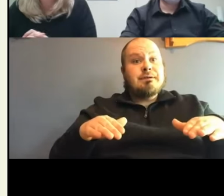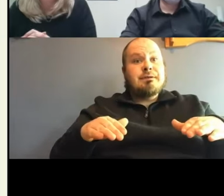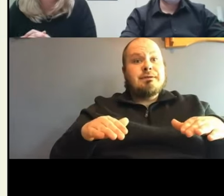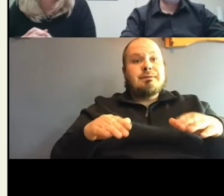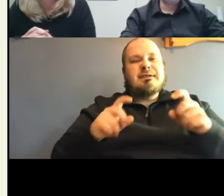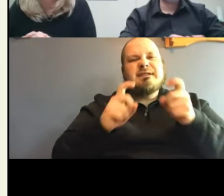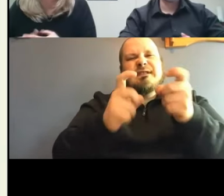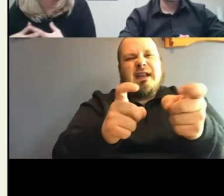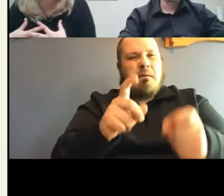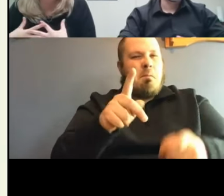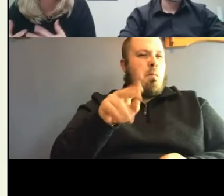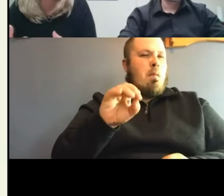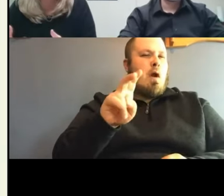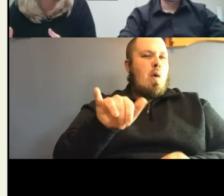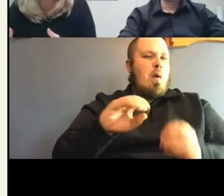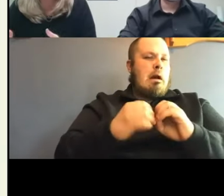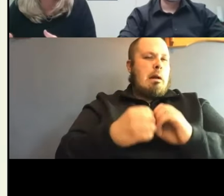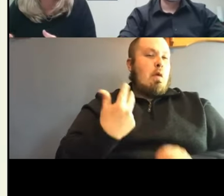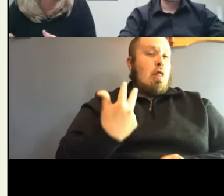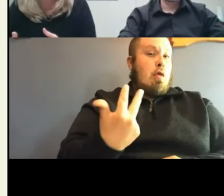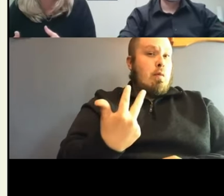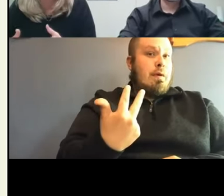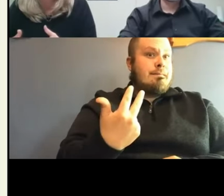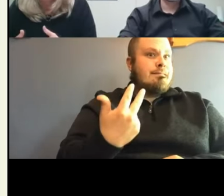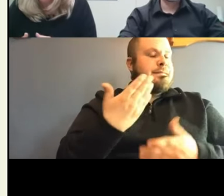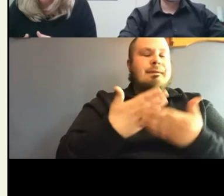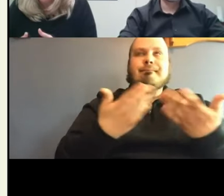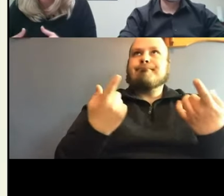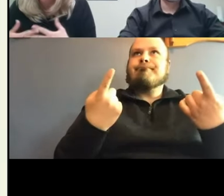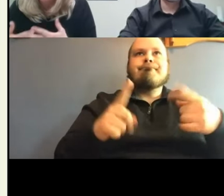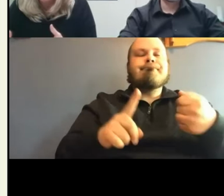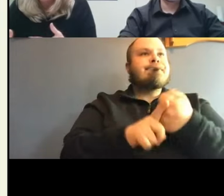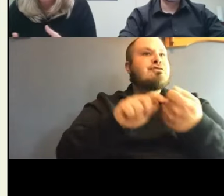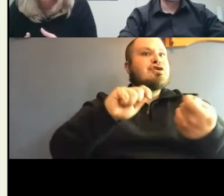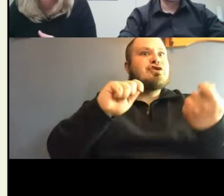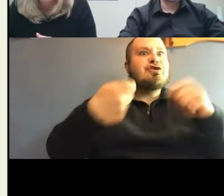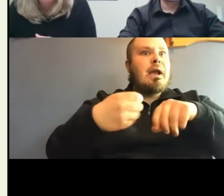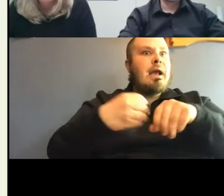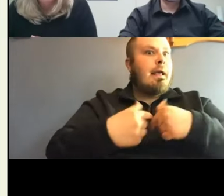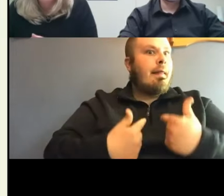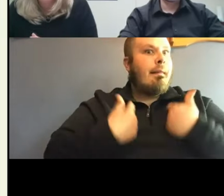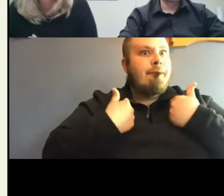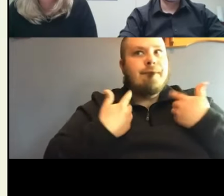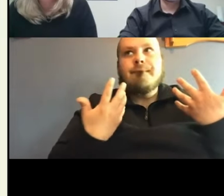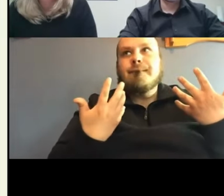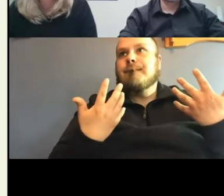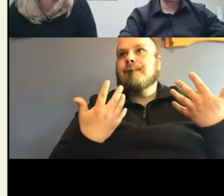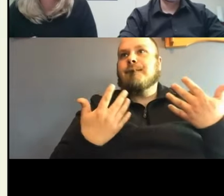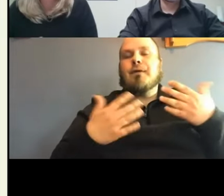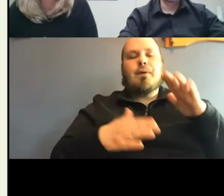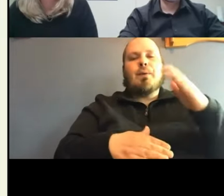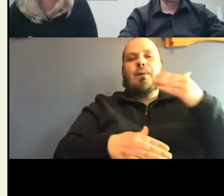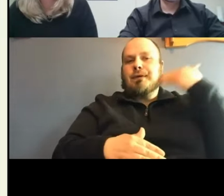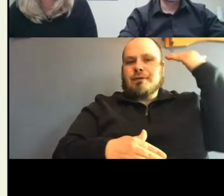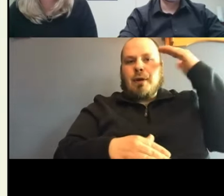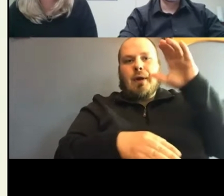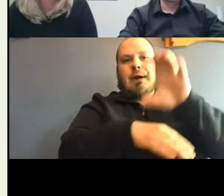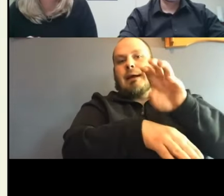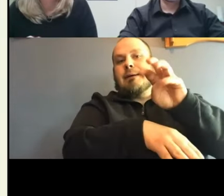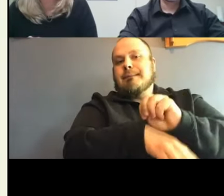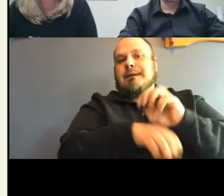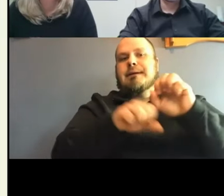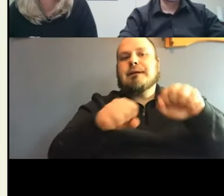3 and something changes in your life, your adult case manager can do what they can